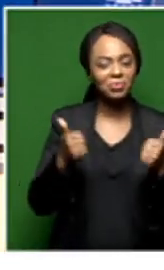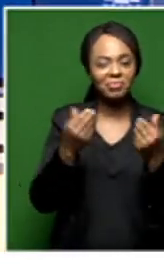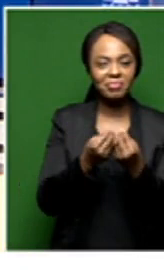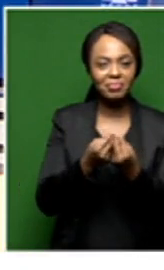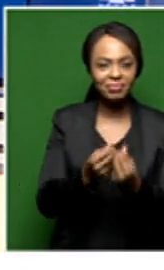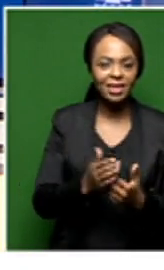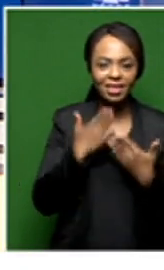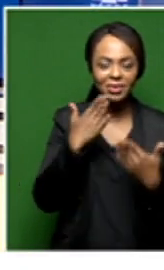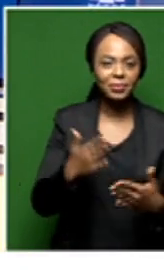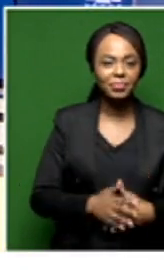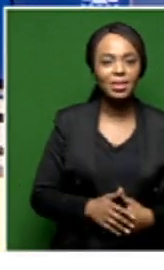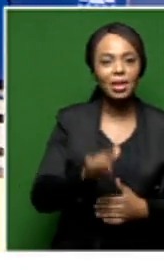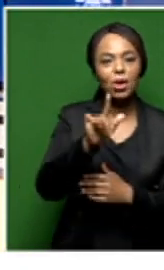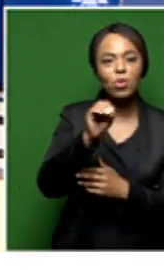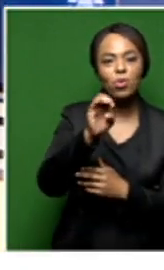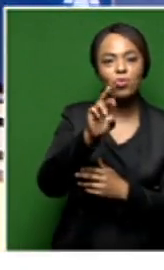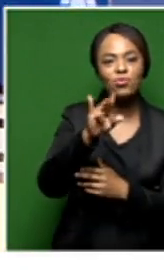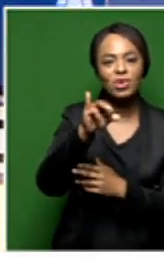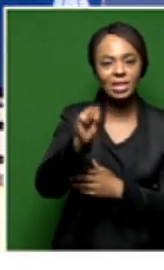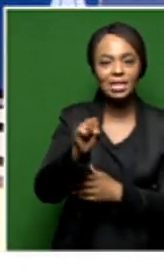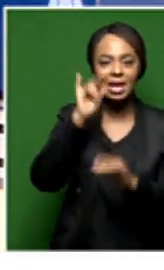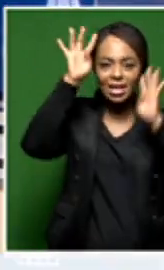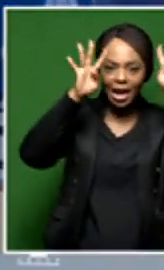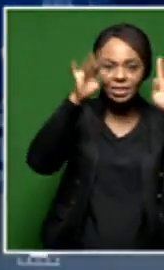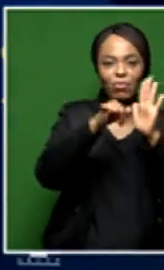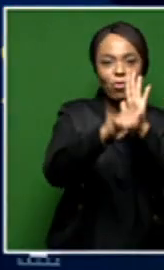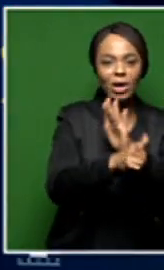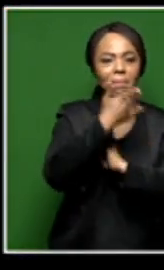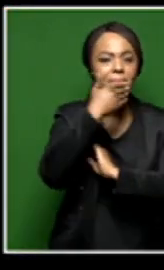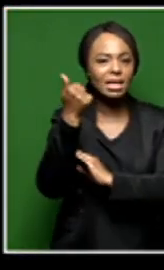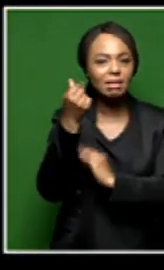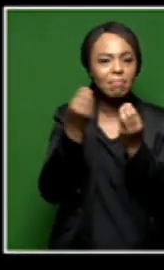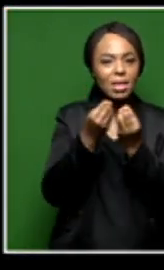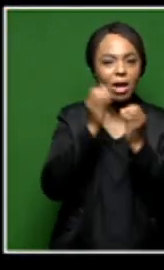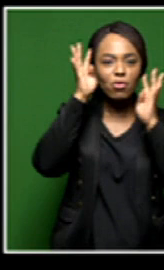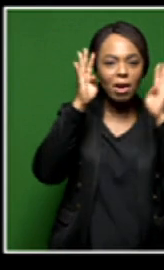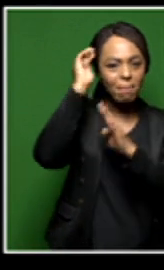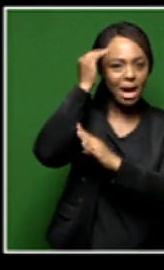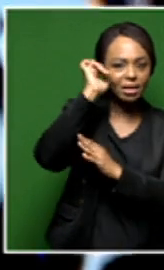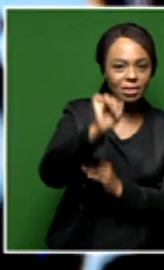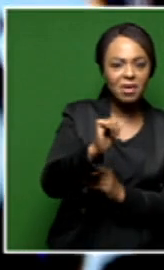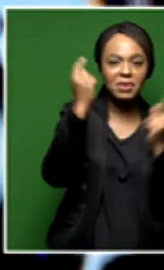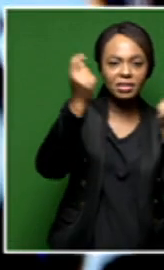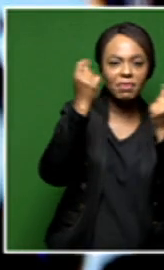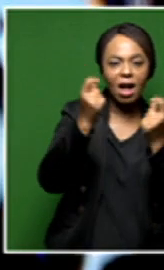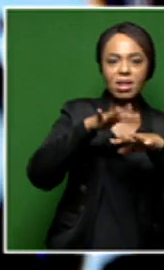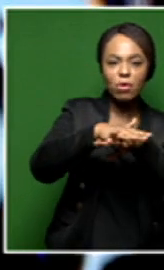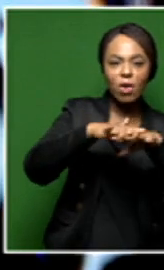you. Well, the Loeries Creative Week brings together the best innovative minds from our industry for a festival of networking,